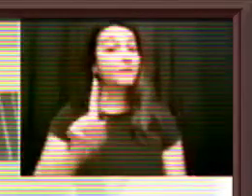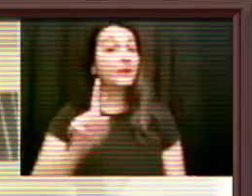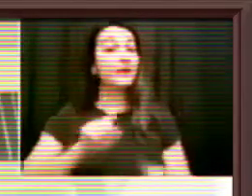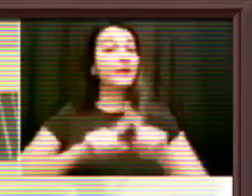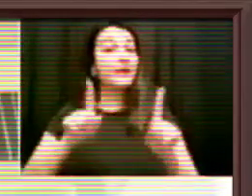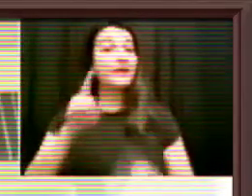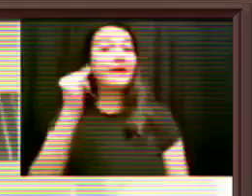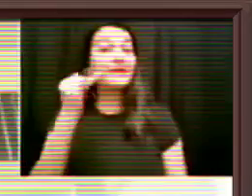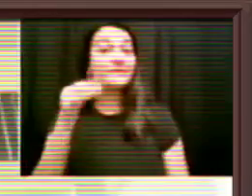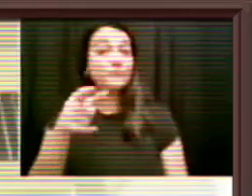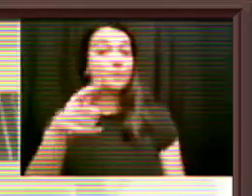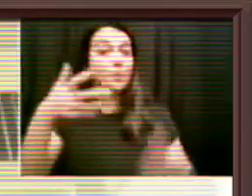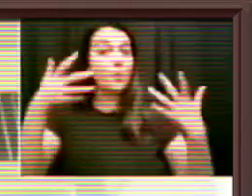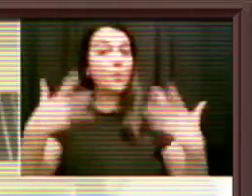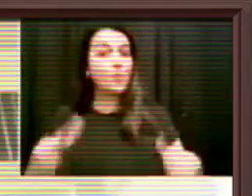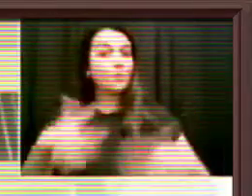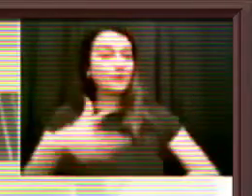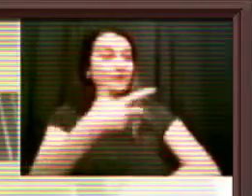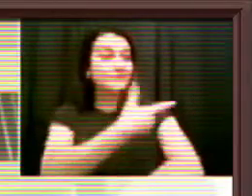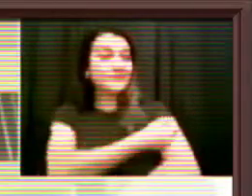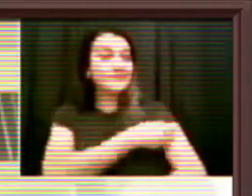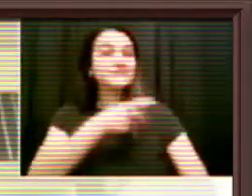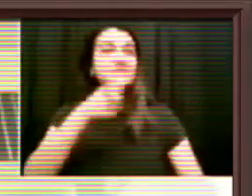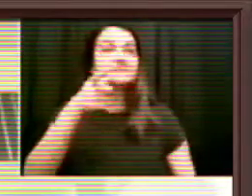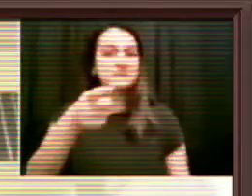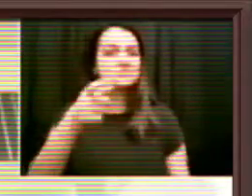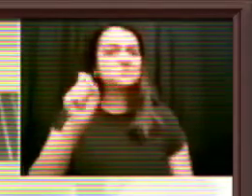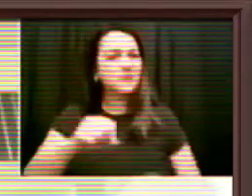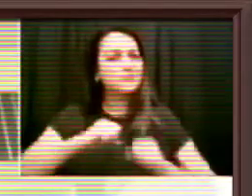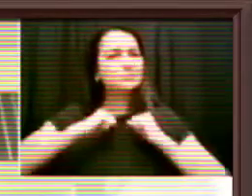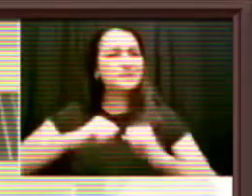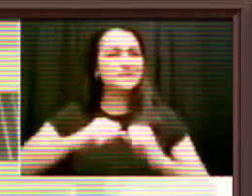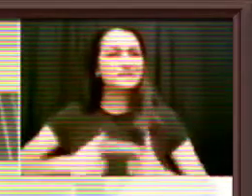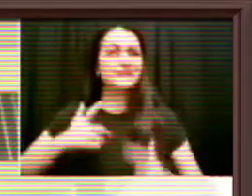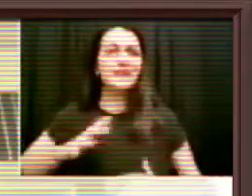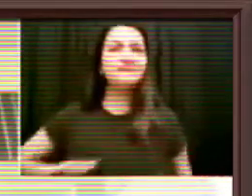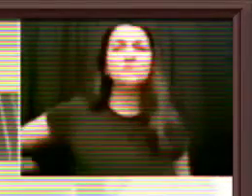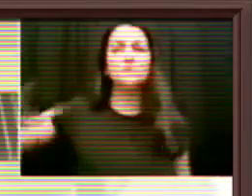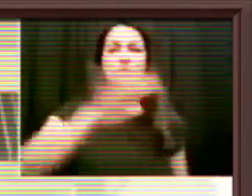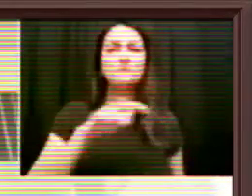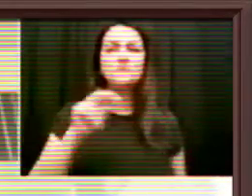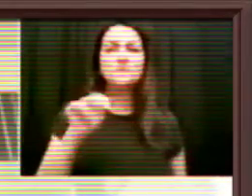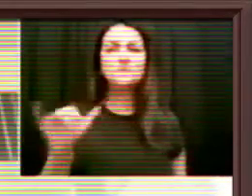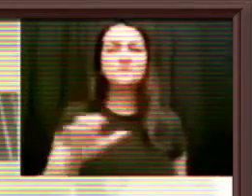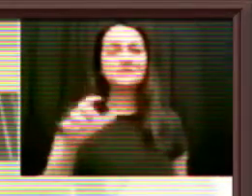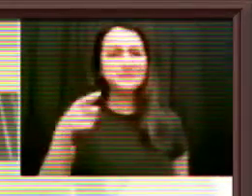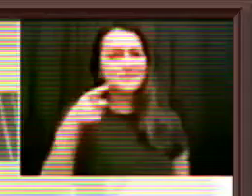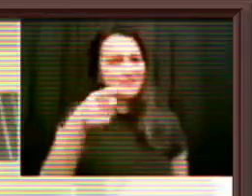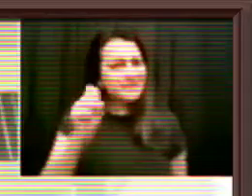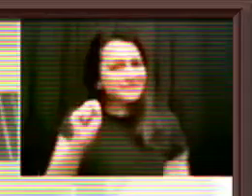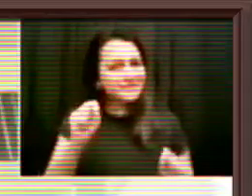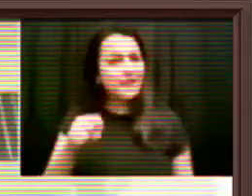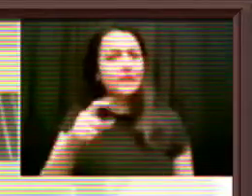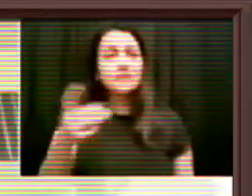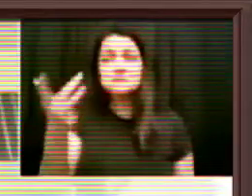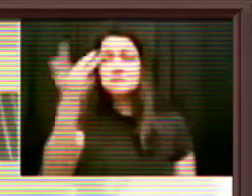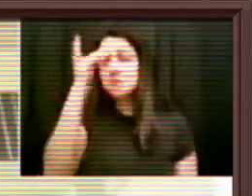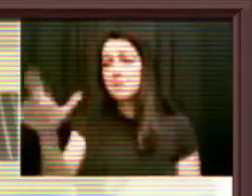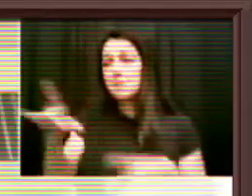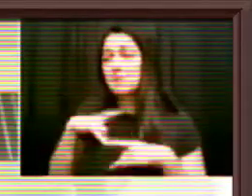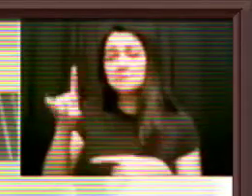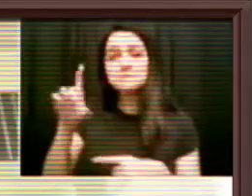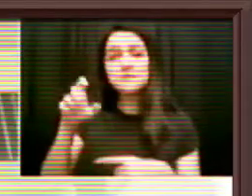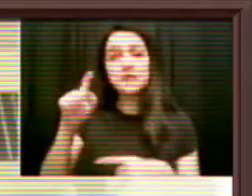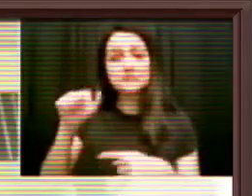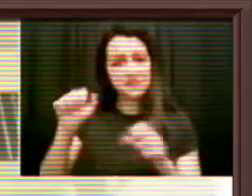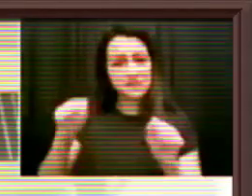you take that, and you take it as they're number one, and they're the only one that knows, and they should be the only source. And